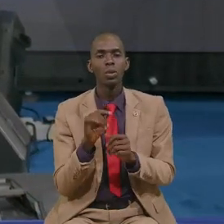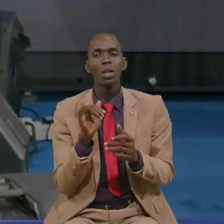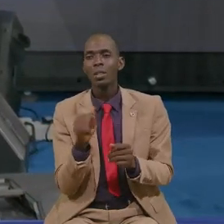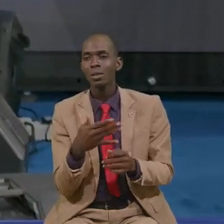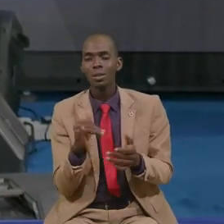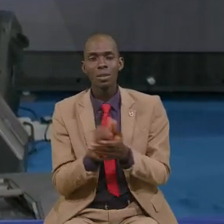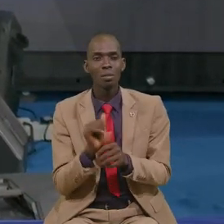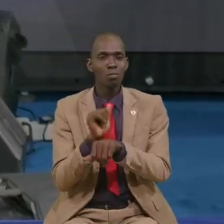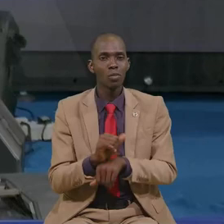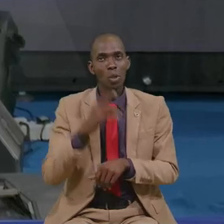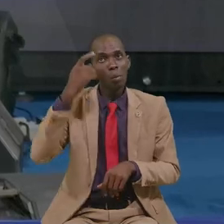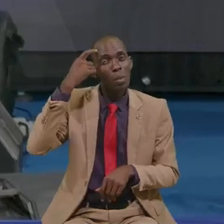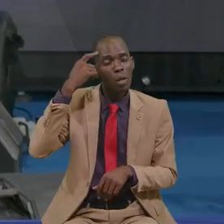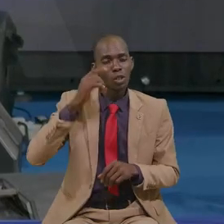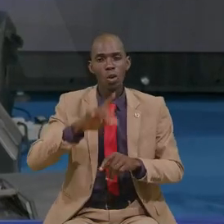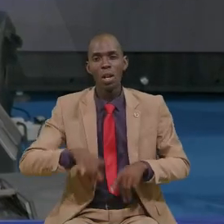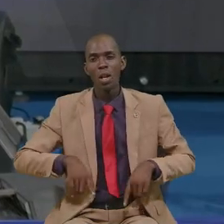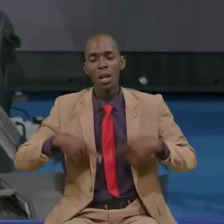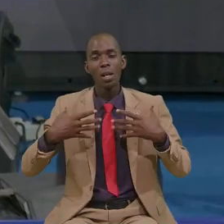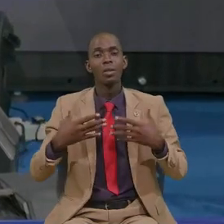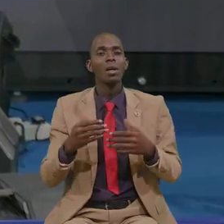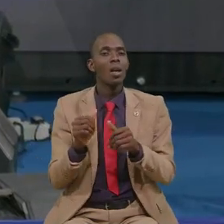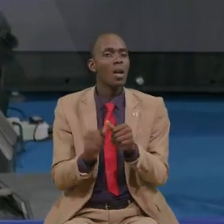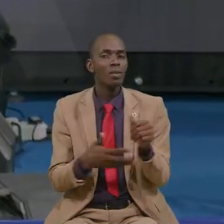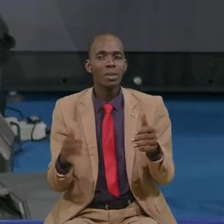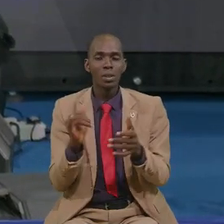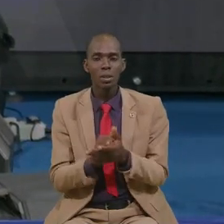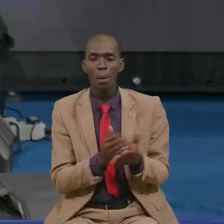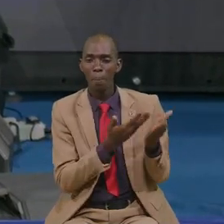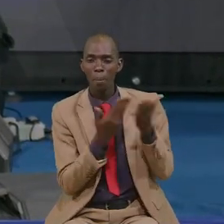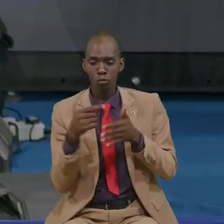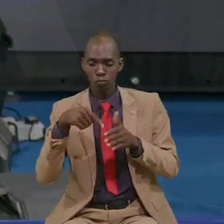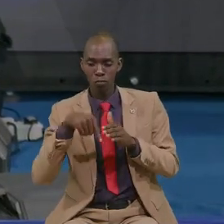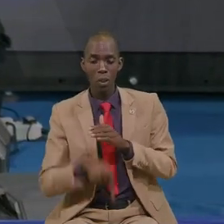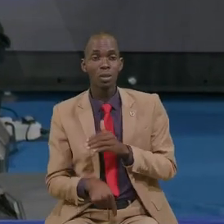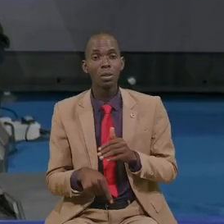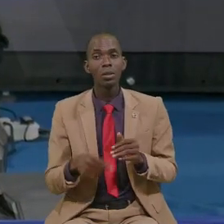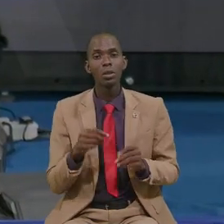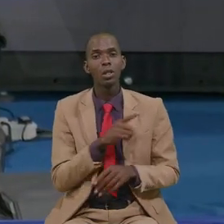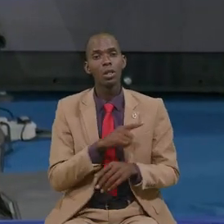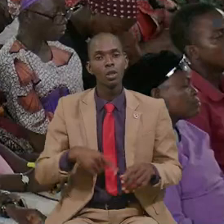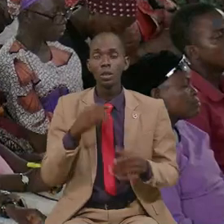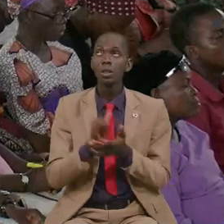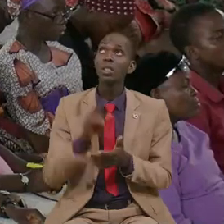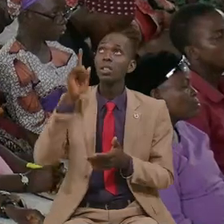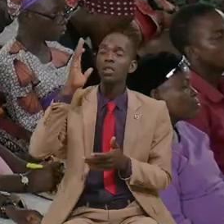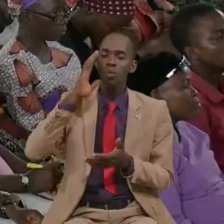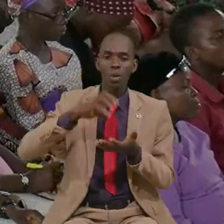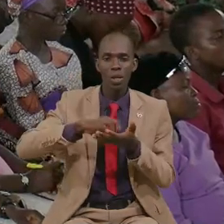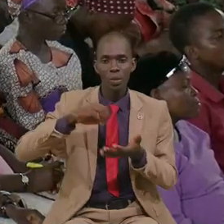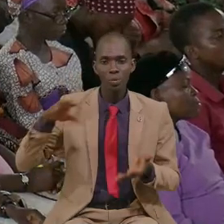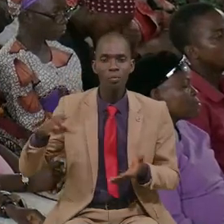your life, everything that pins you down, the Lord says he's going to remove it. The Lord sent